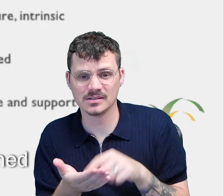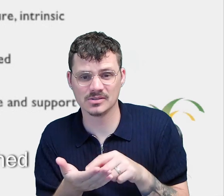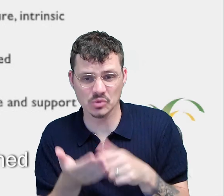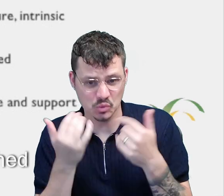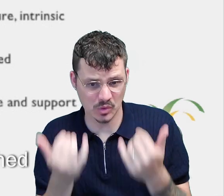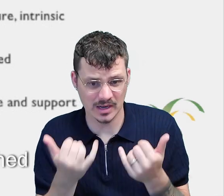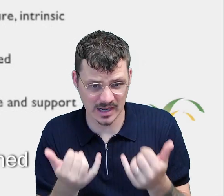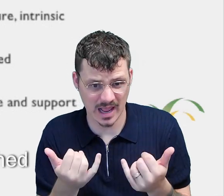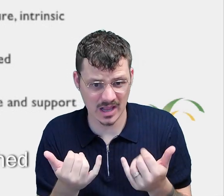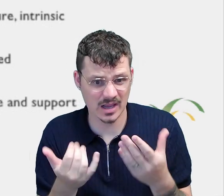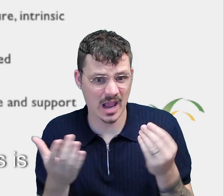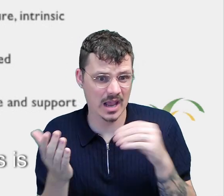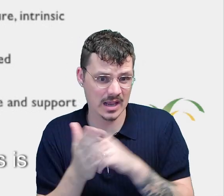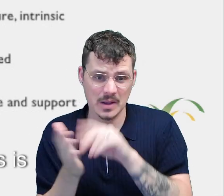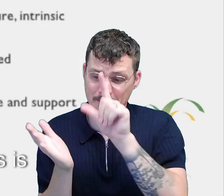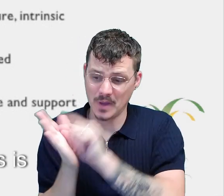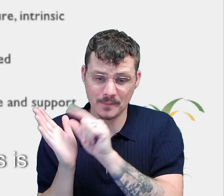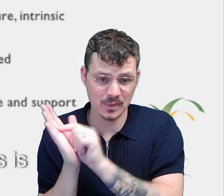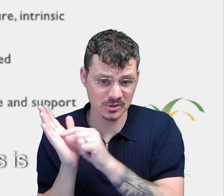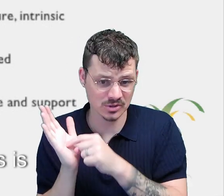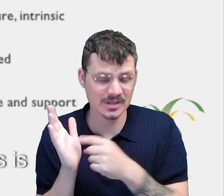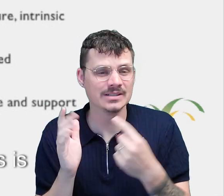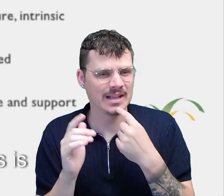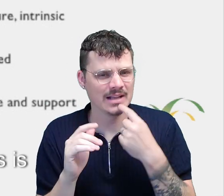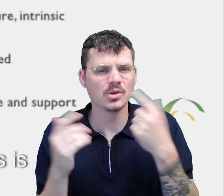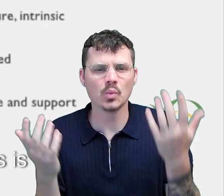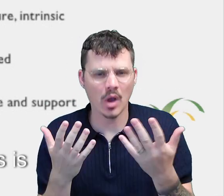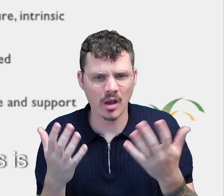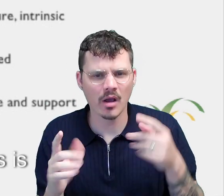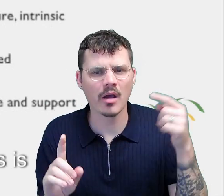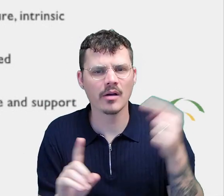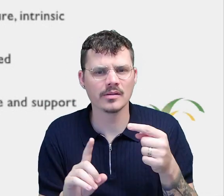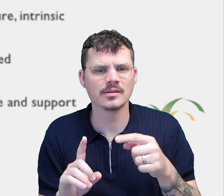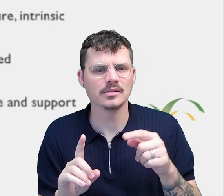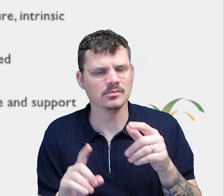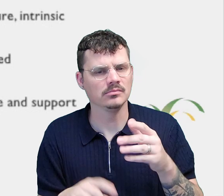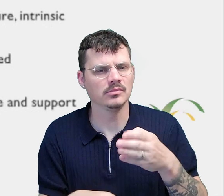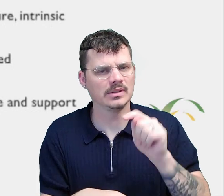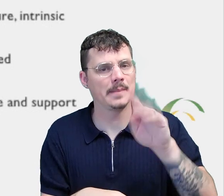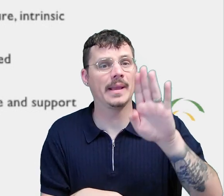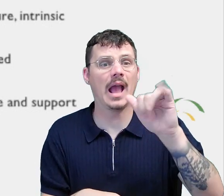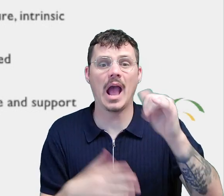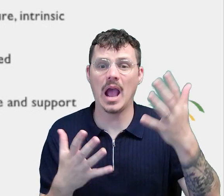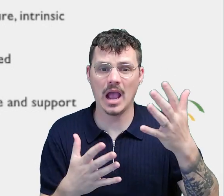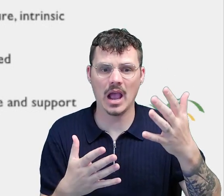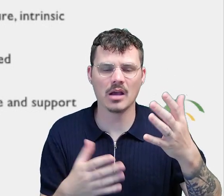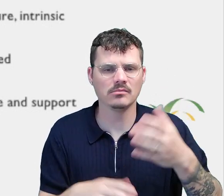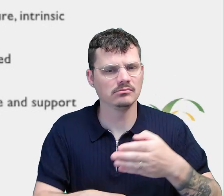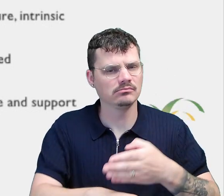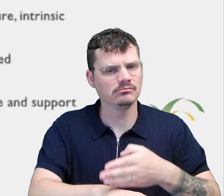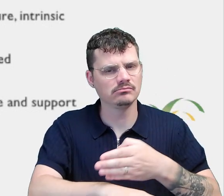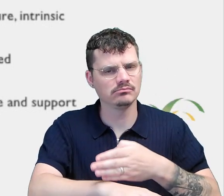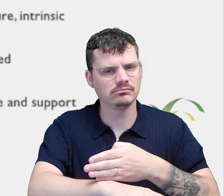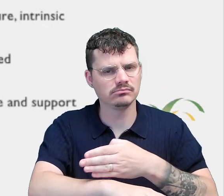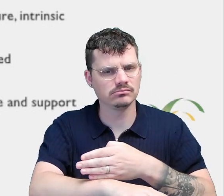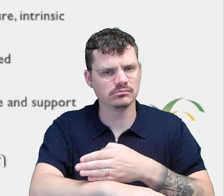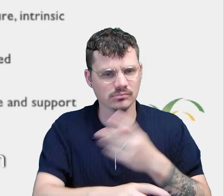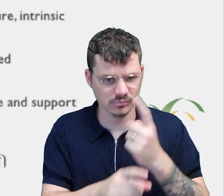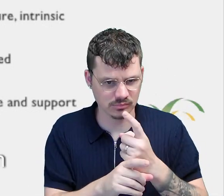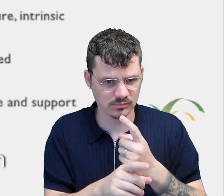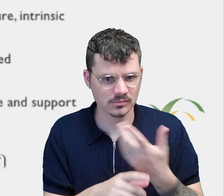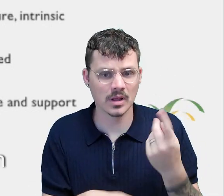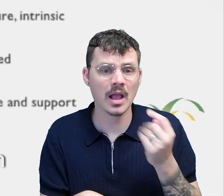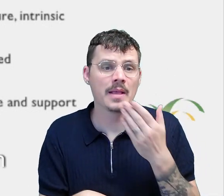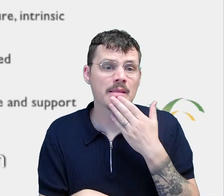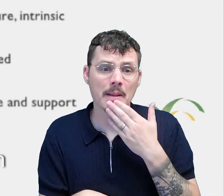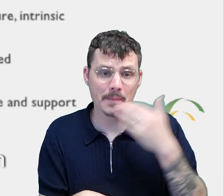of our eyes and in the published literature indicates that the prognosis is improving. Should not be surprised, right? The